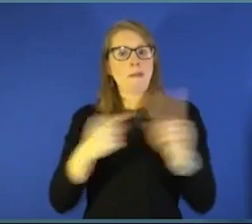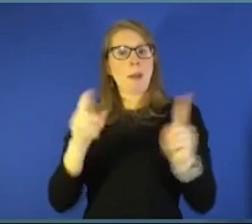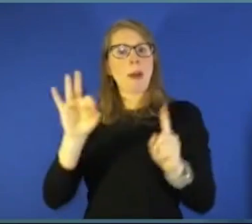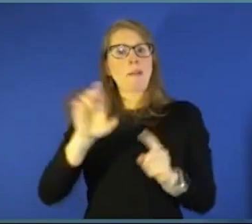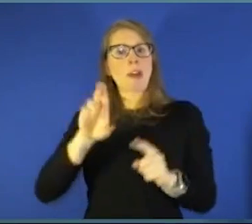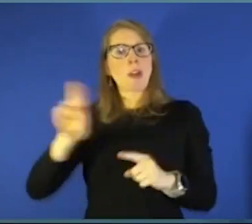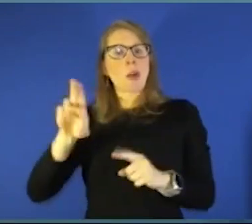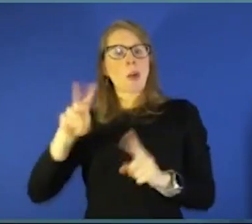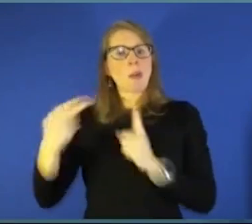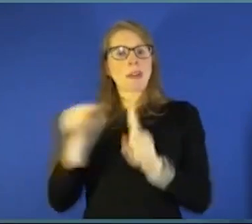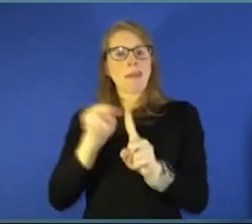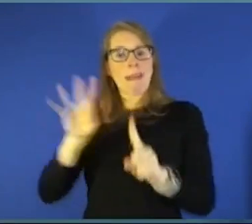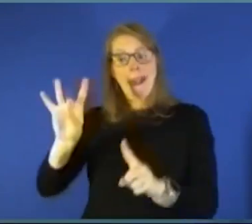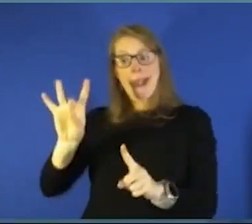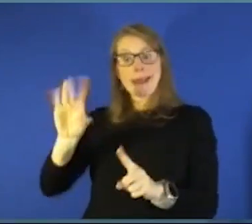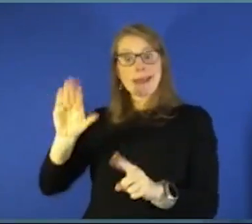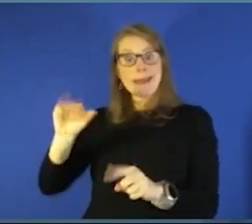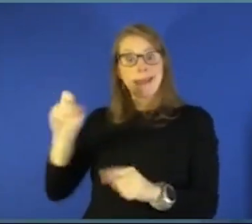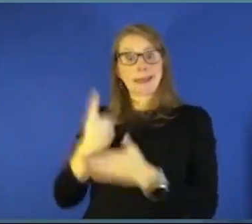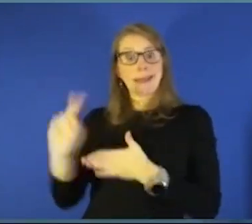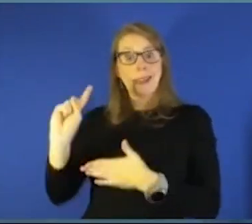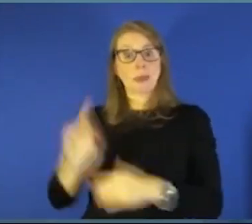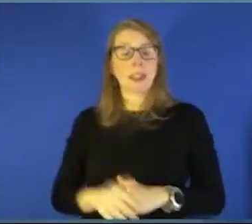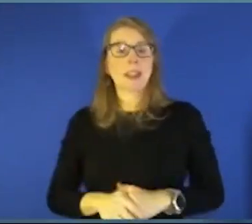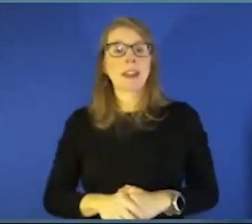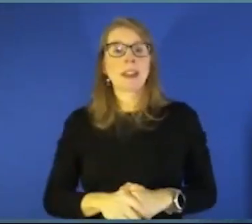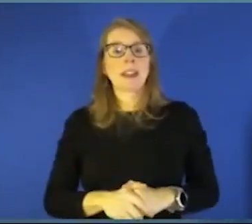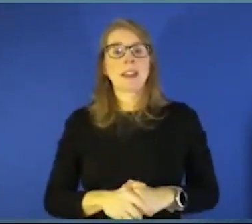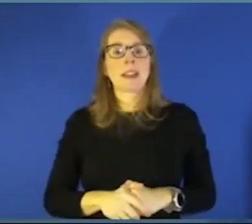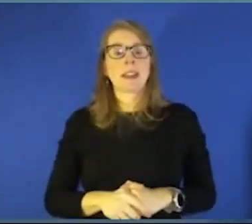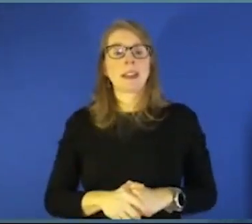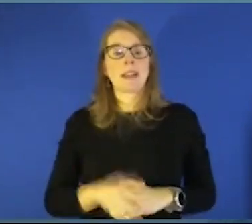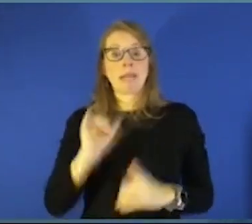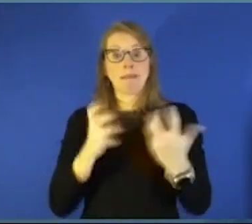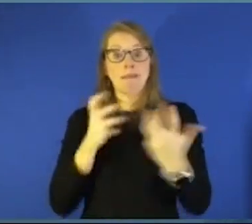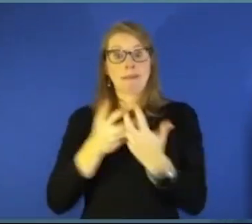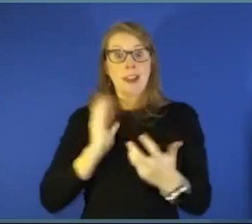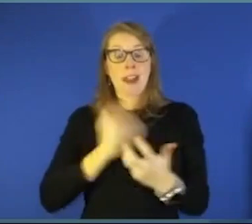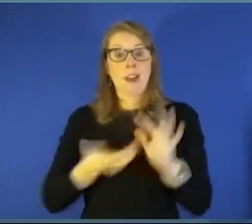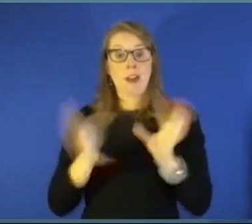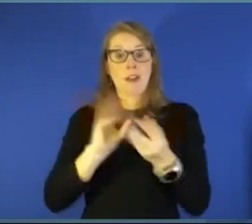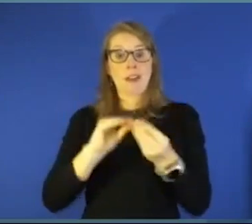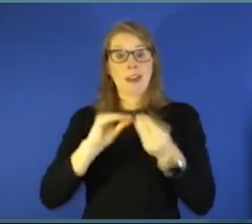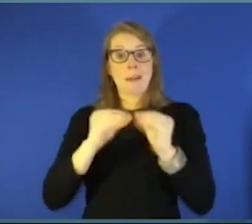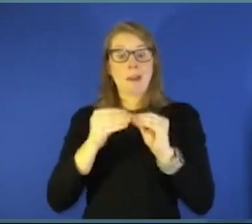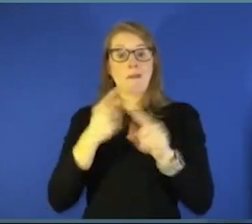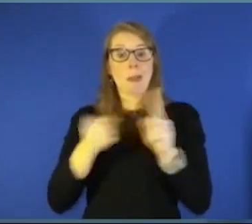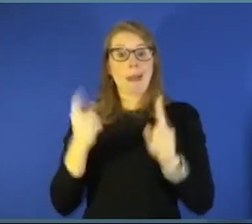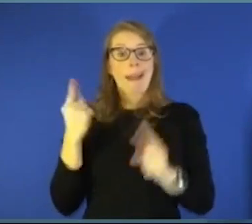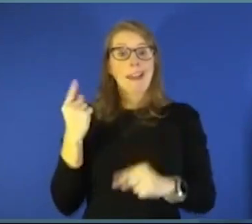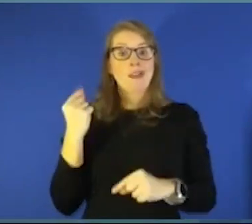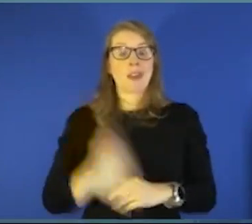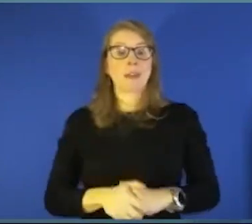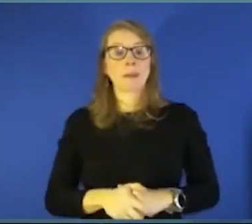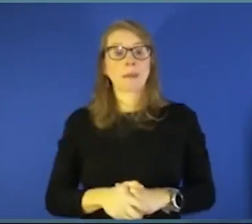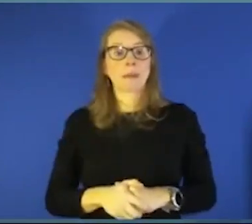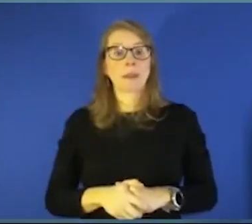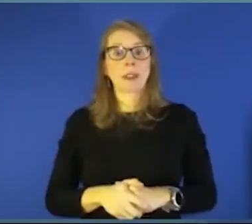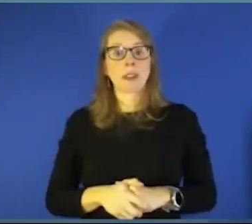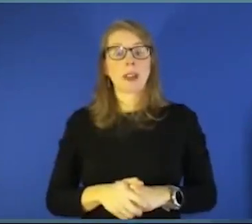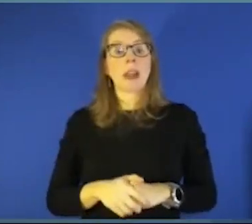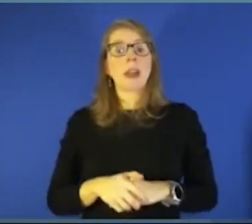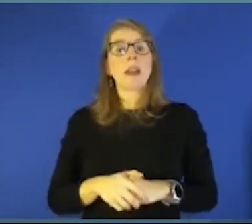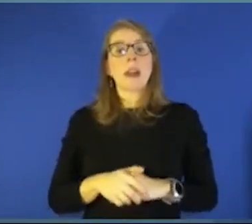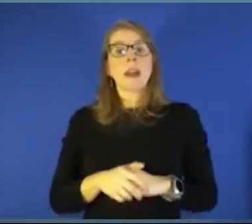we had 8 cases last week. That matched our total number of a year ago. We're a little over 30 right